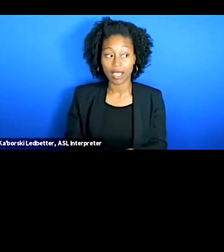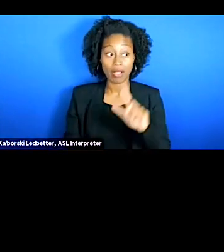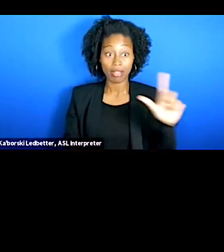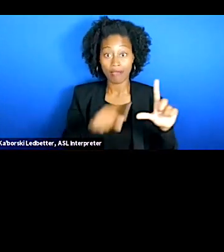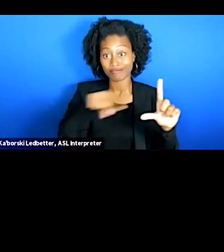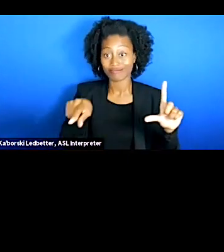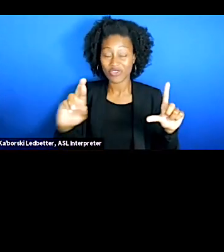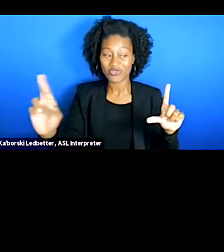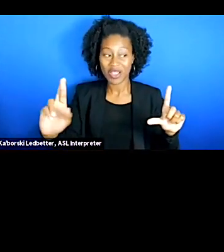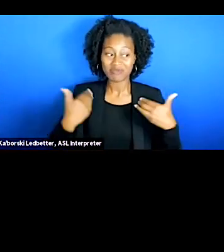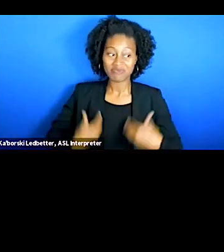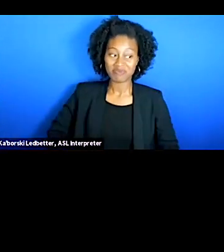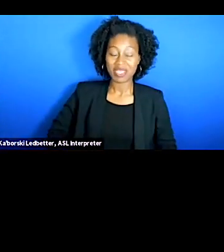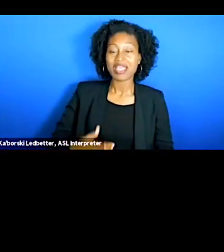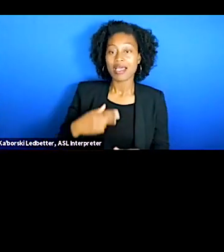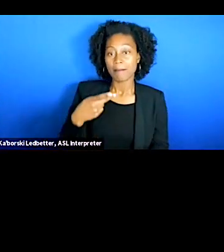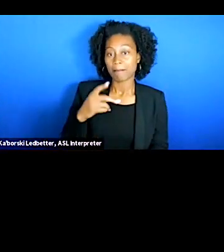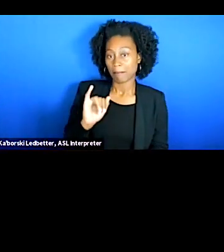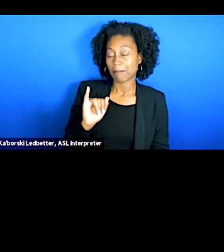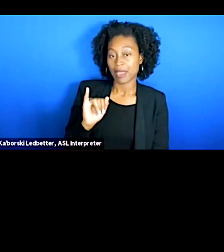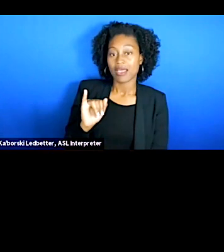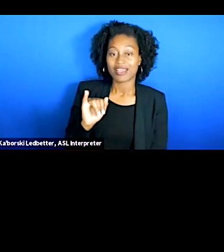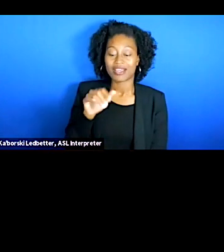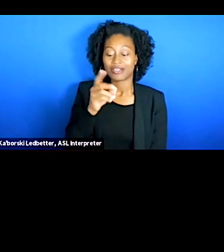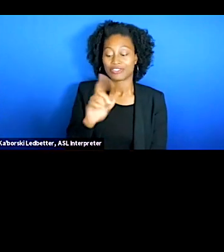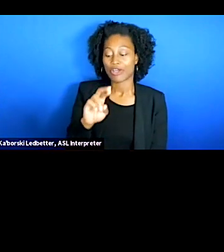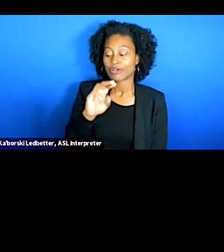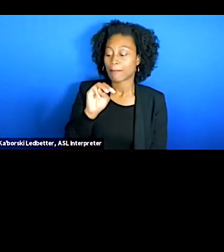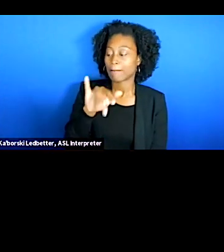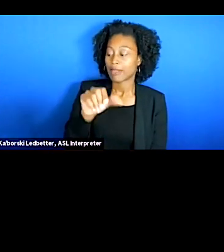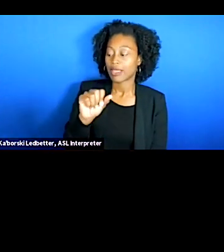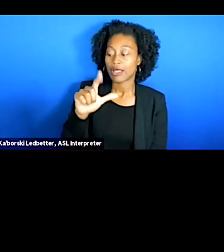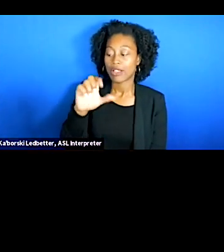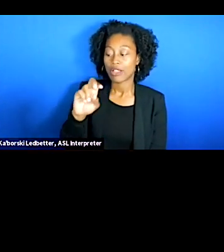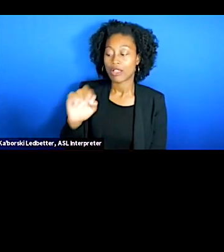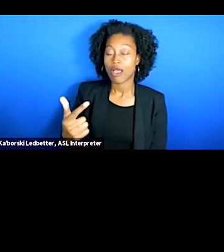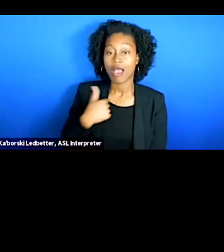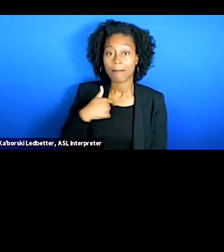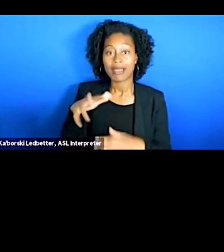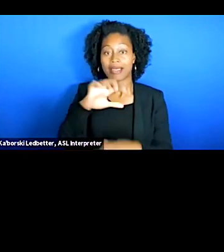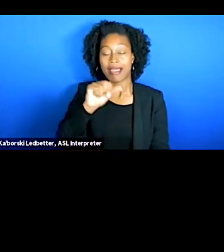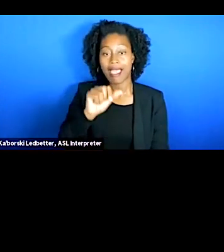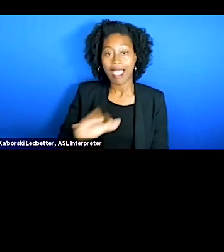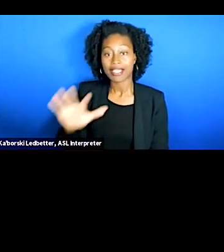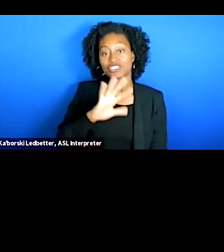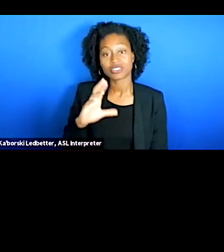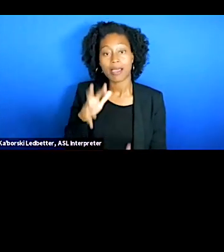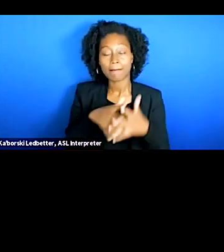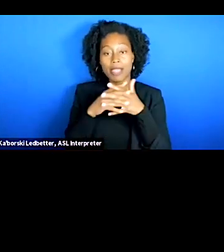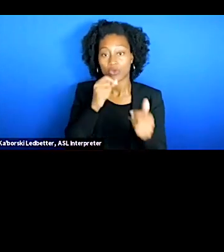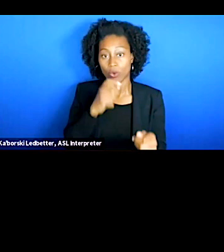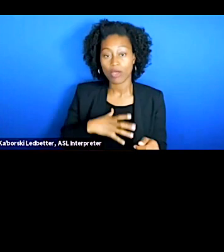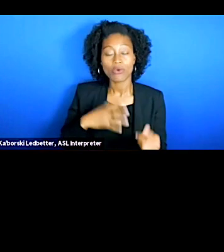is me, Principal Investigator Dr. Mia Ong. I am an Asian American woman with mid-length black hair, and